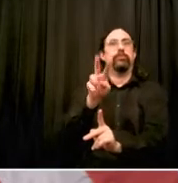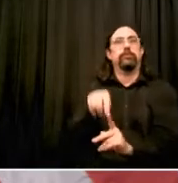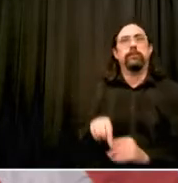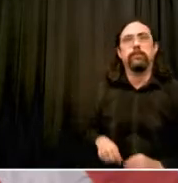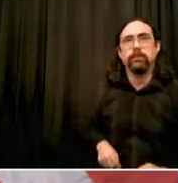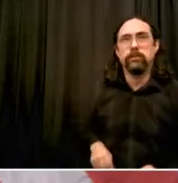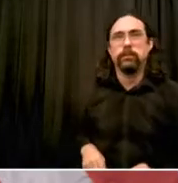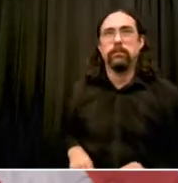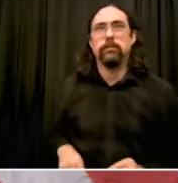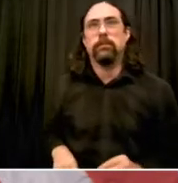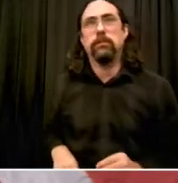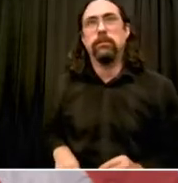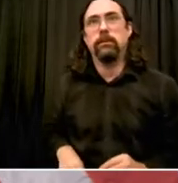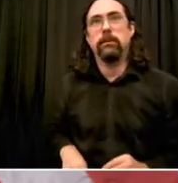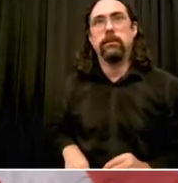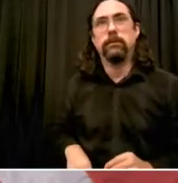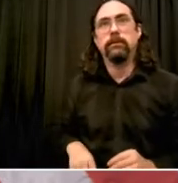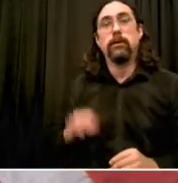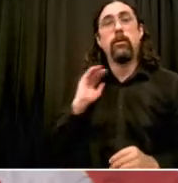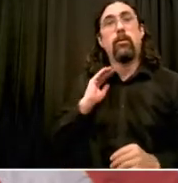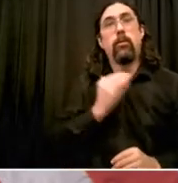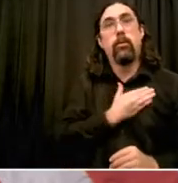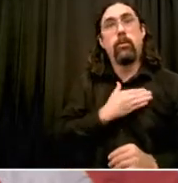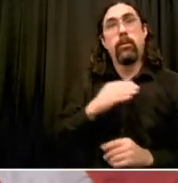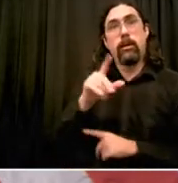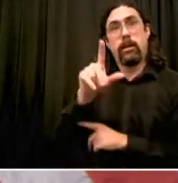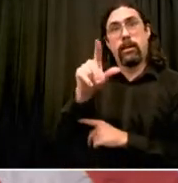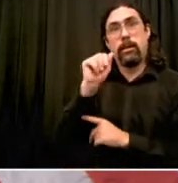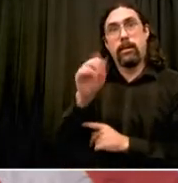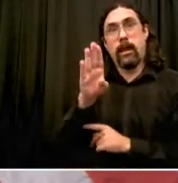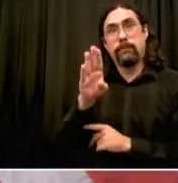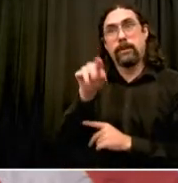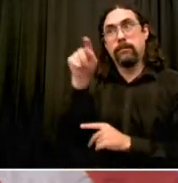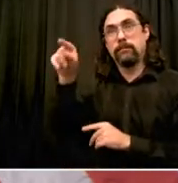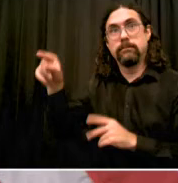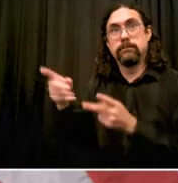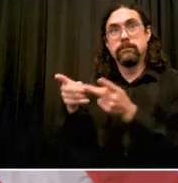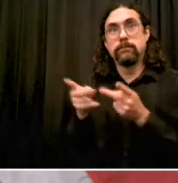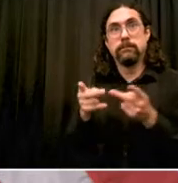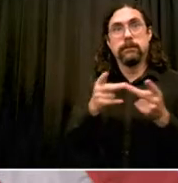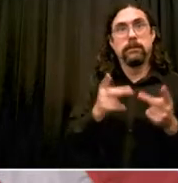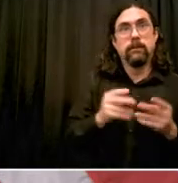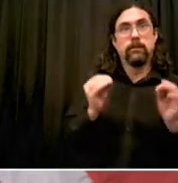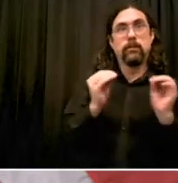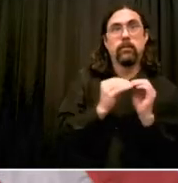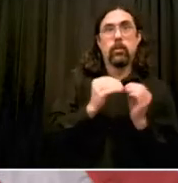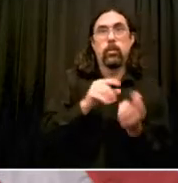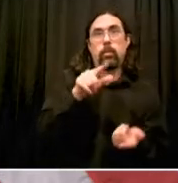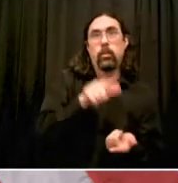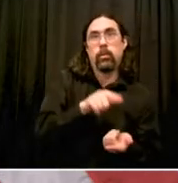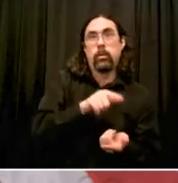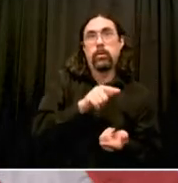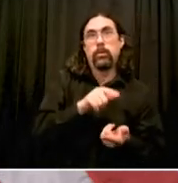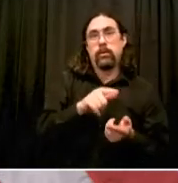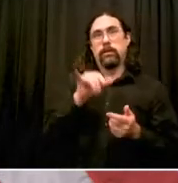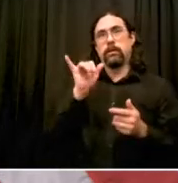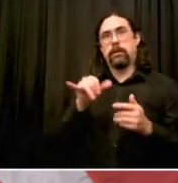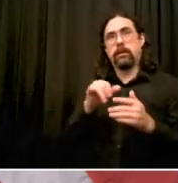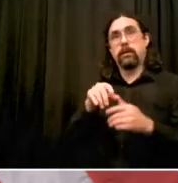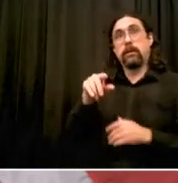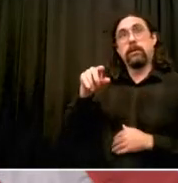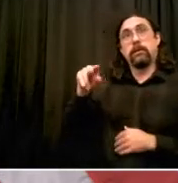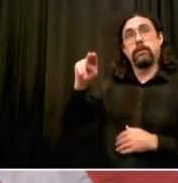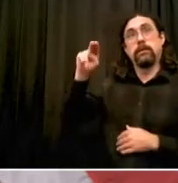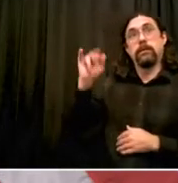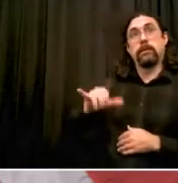to bring a family member to one of our more than 50 New York City Health and Hospital sites, we would love to see you, and I'd love to make sure that